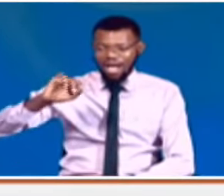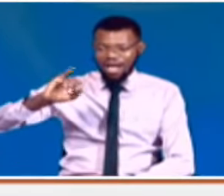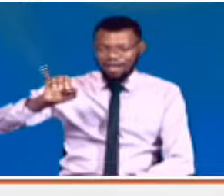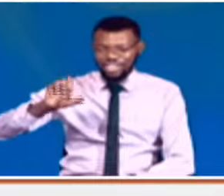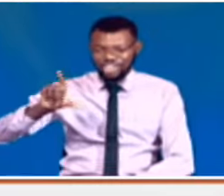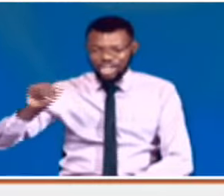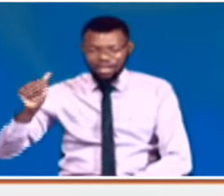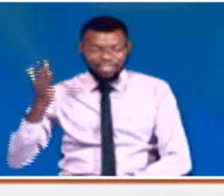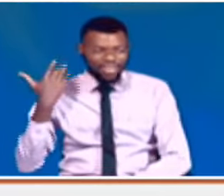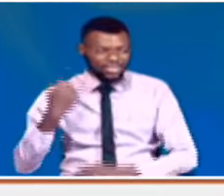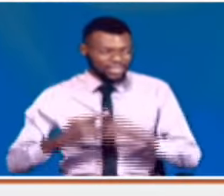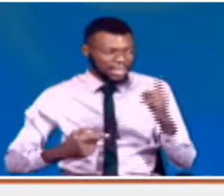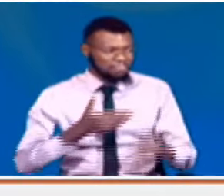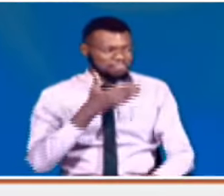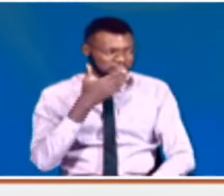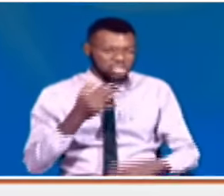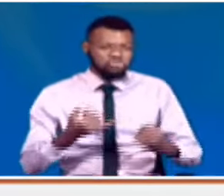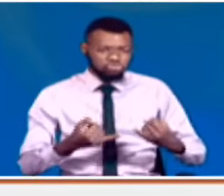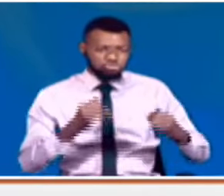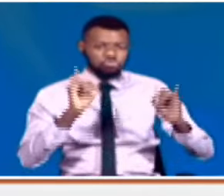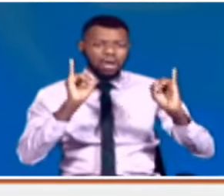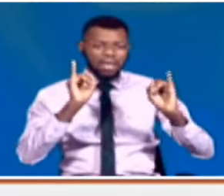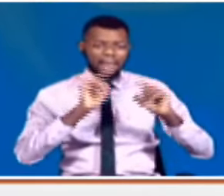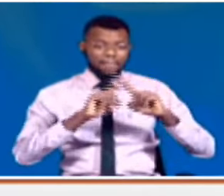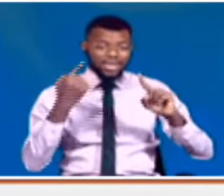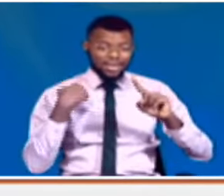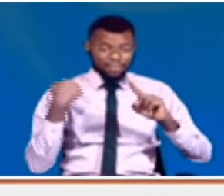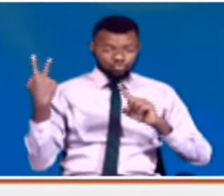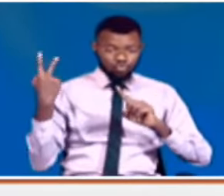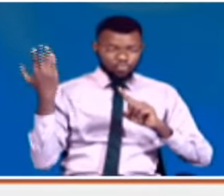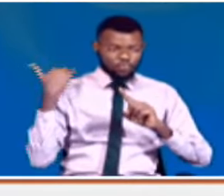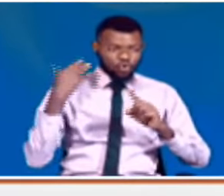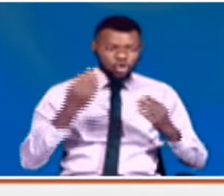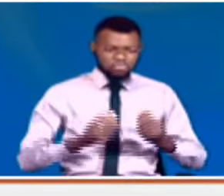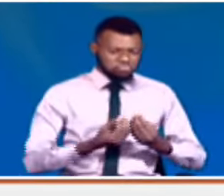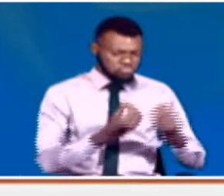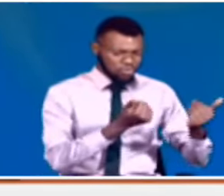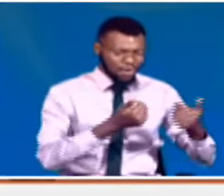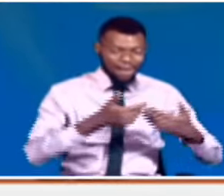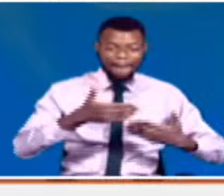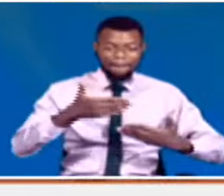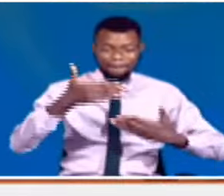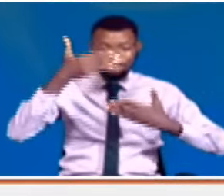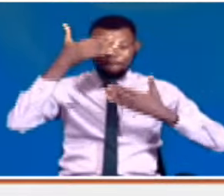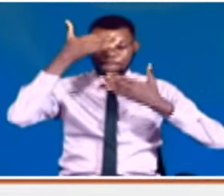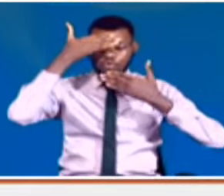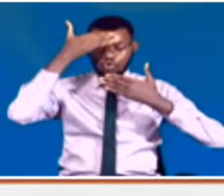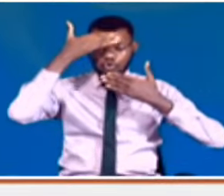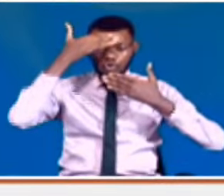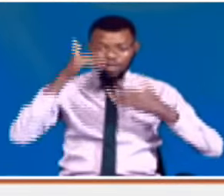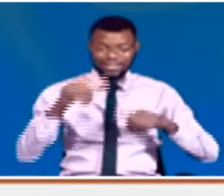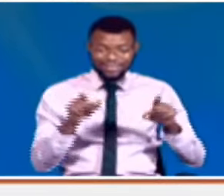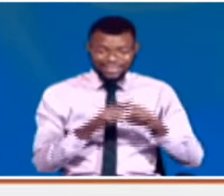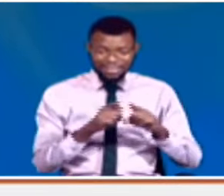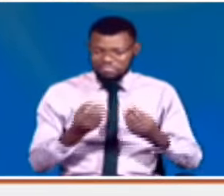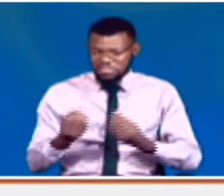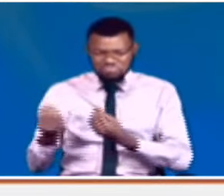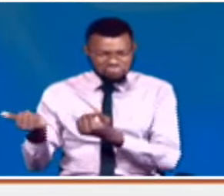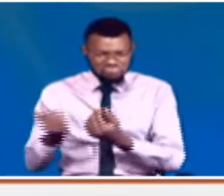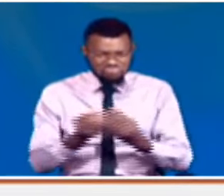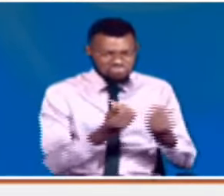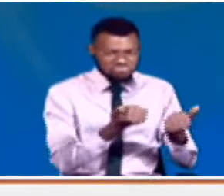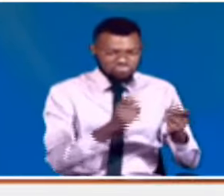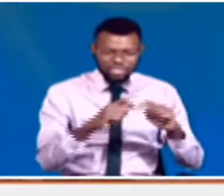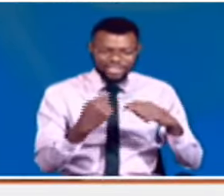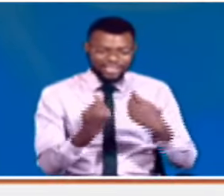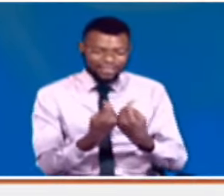2. We beat Morocco, which was a great team, and I think this time we can beat like every team if we put our